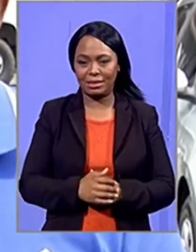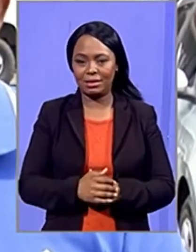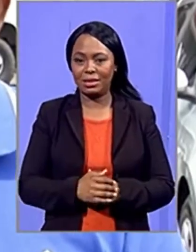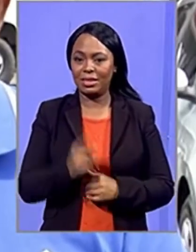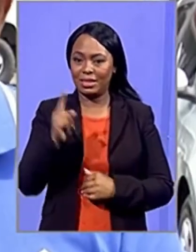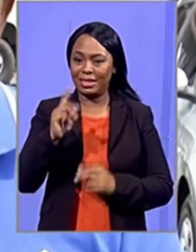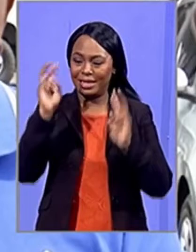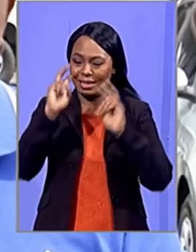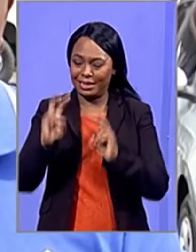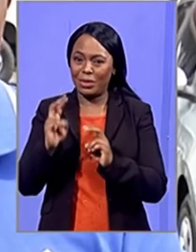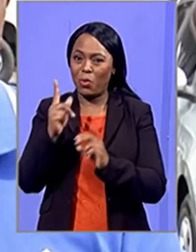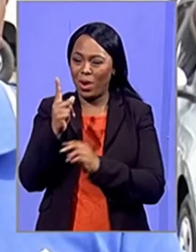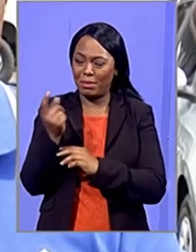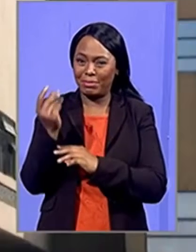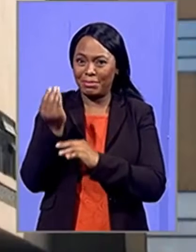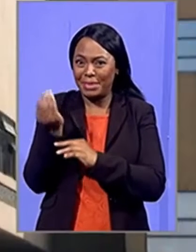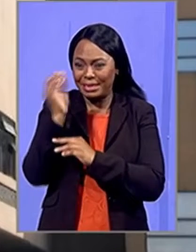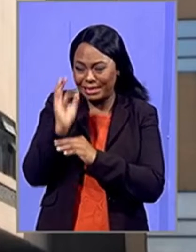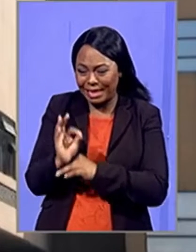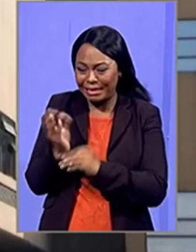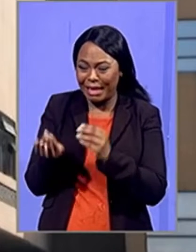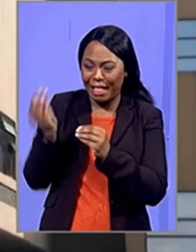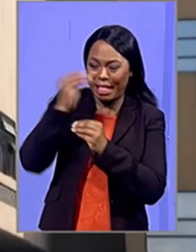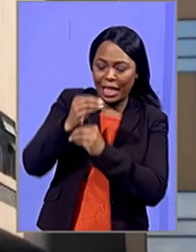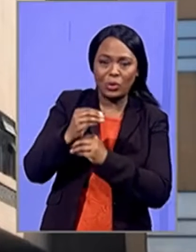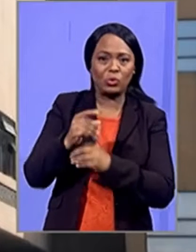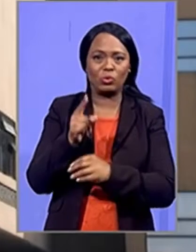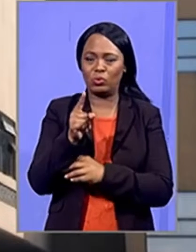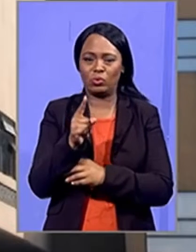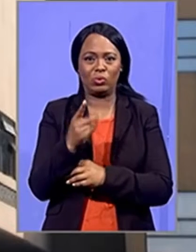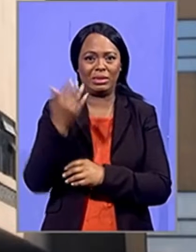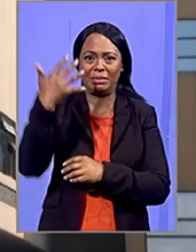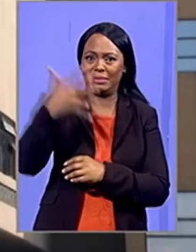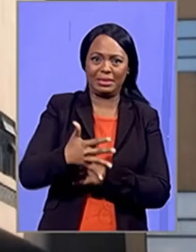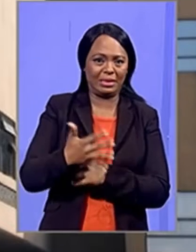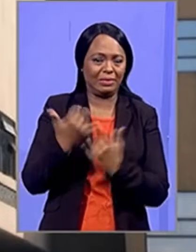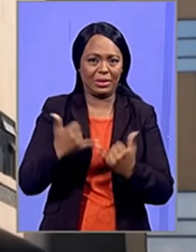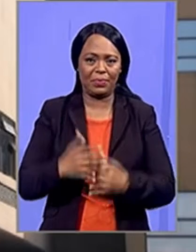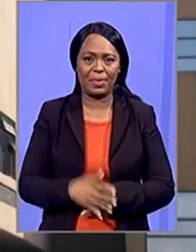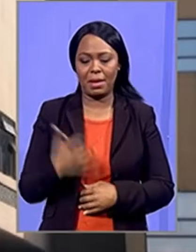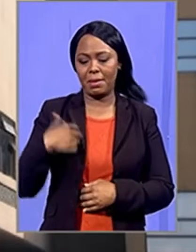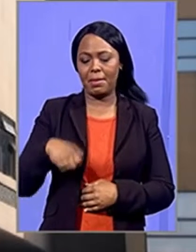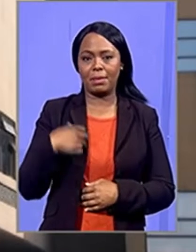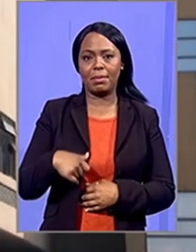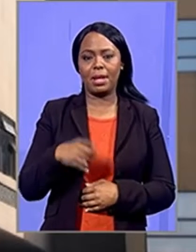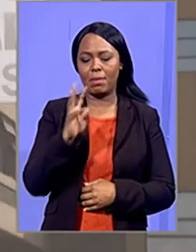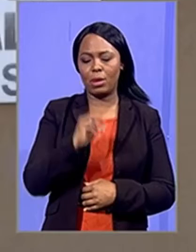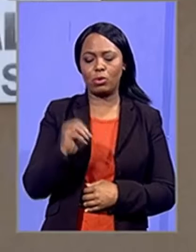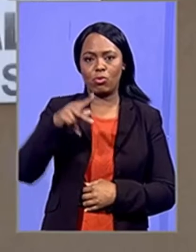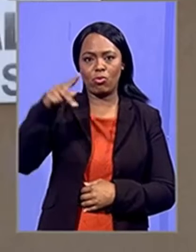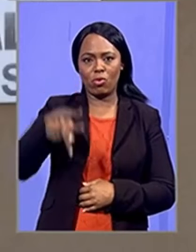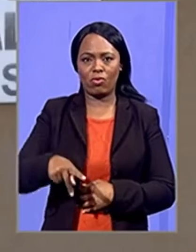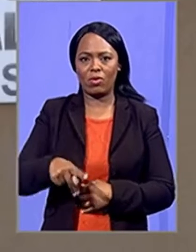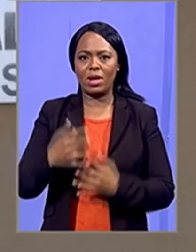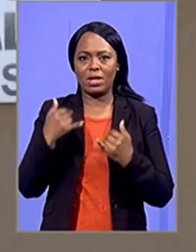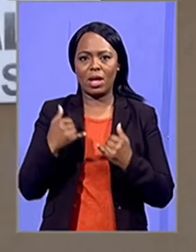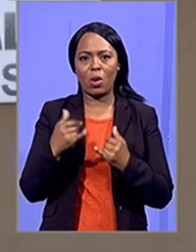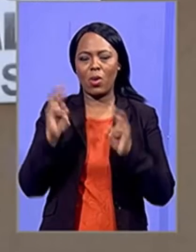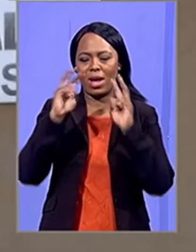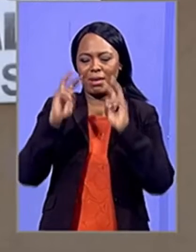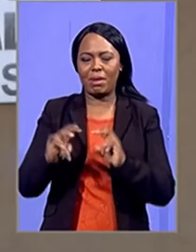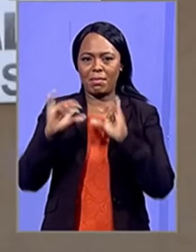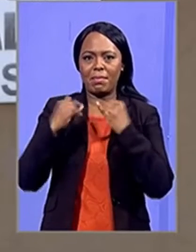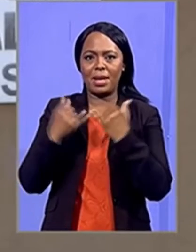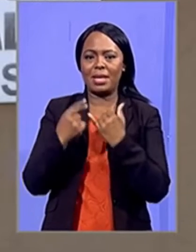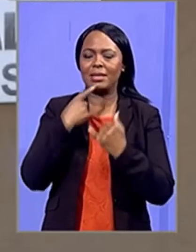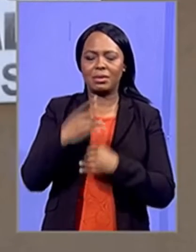Especially that percentage ba itlhatlosang ka yona. boMasepala ba ba jaaka Maluti-A-Phofung ga ba dire tiro ya Eskom botlhofo. Masepala